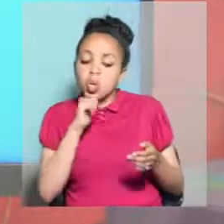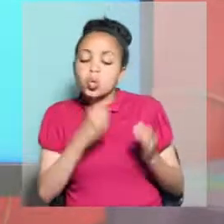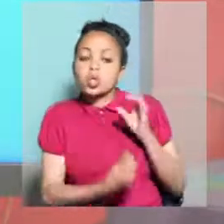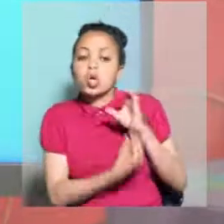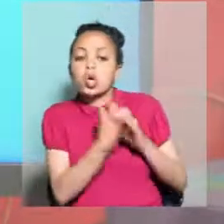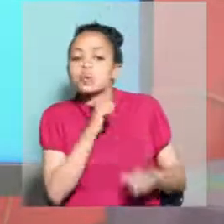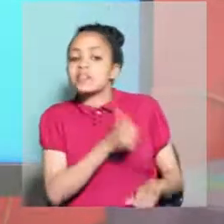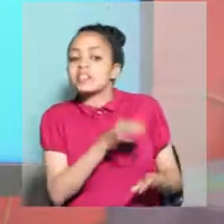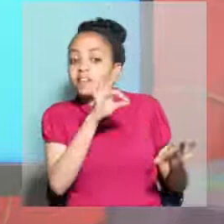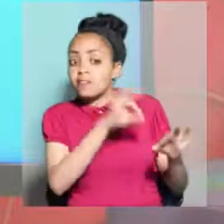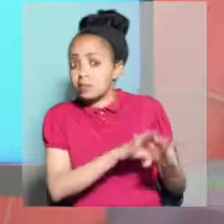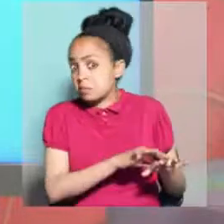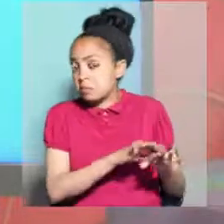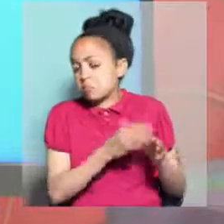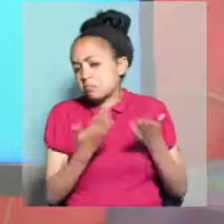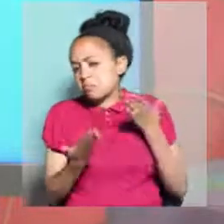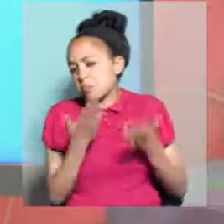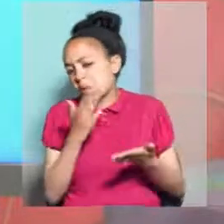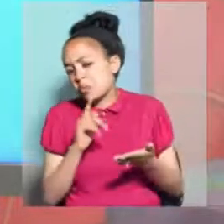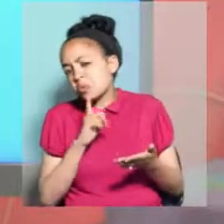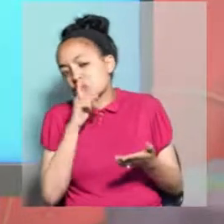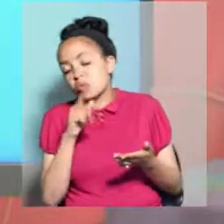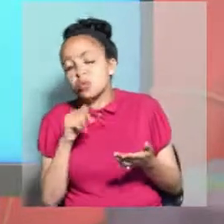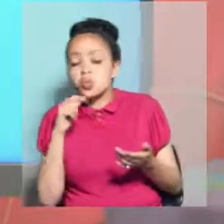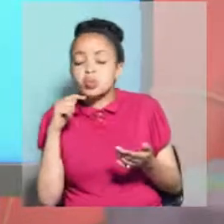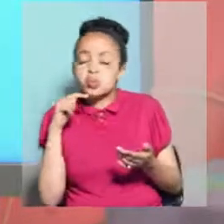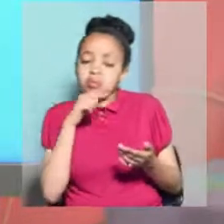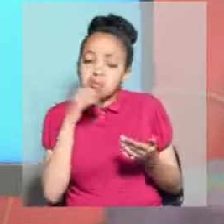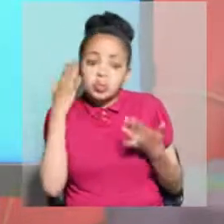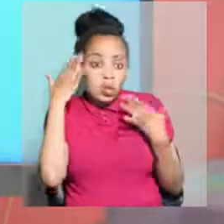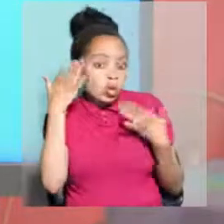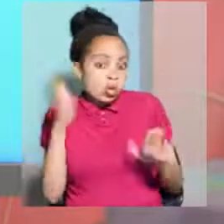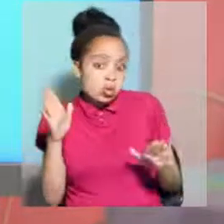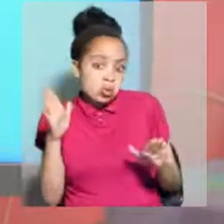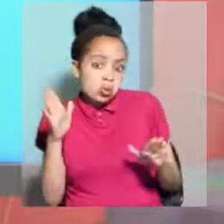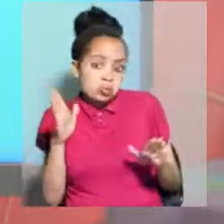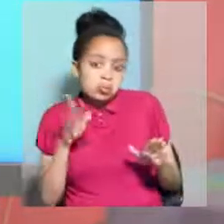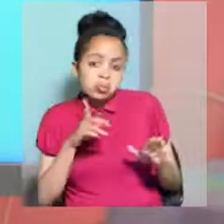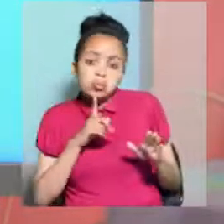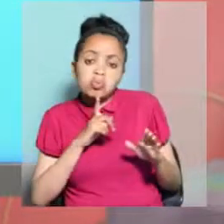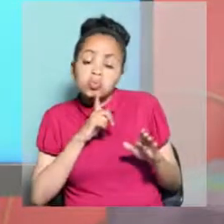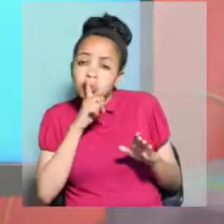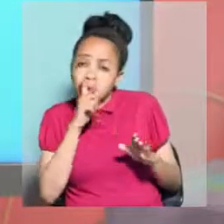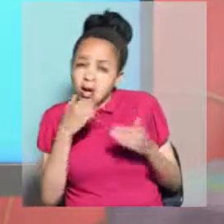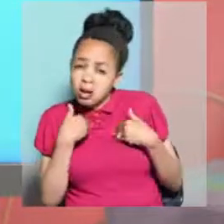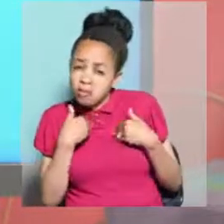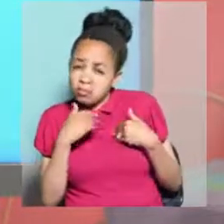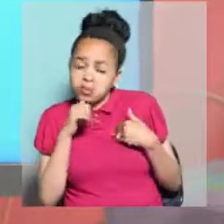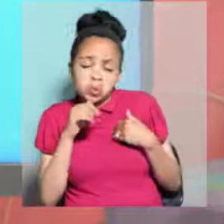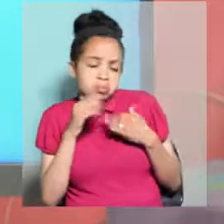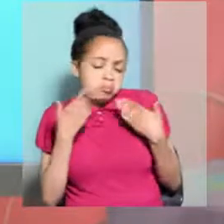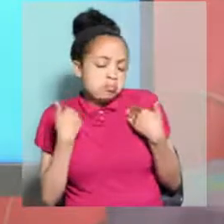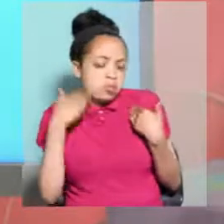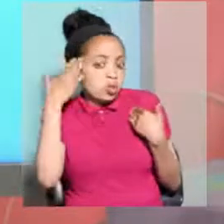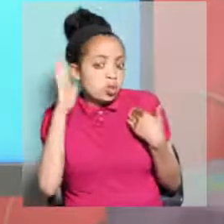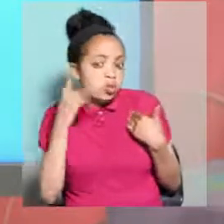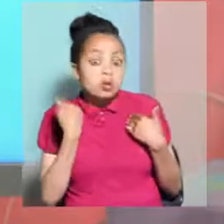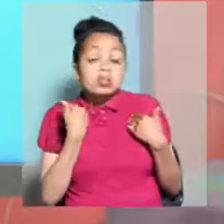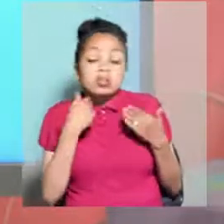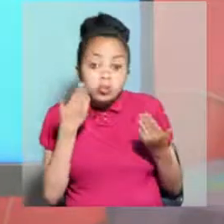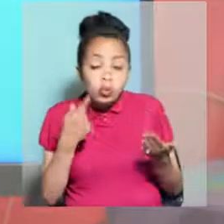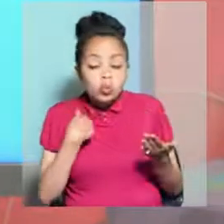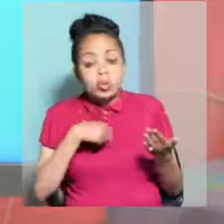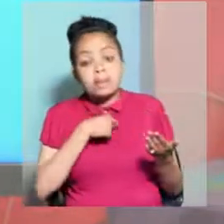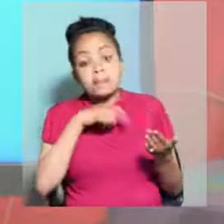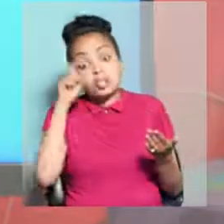be identify whether it is because of the presence of tomato or chemical in it or not. How we can prove? We must